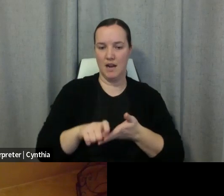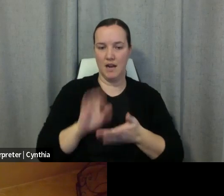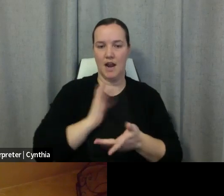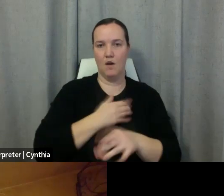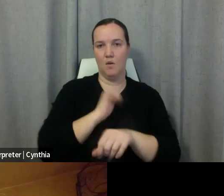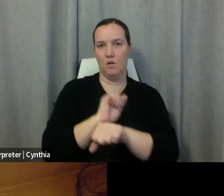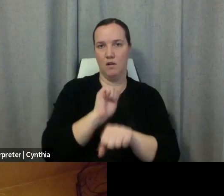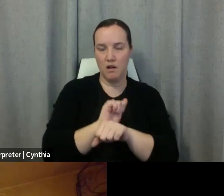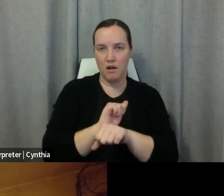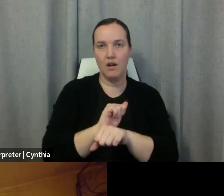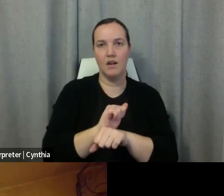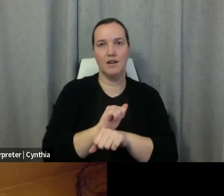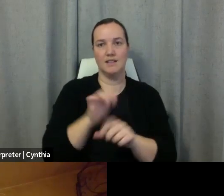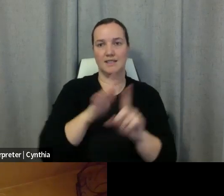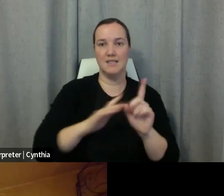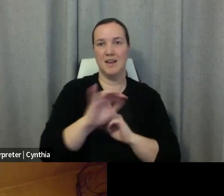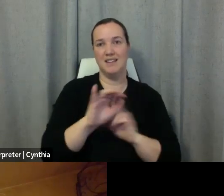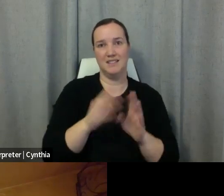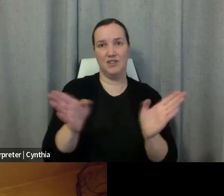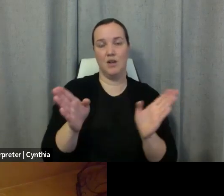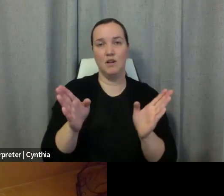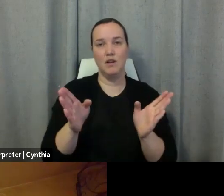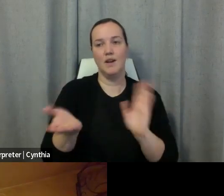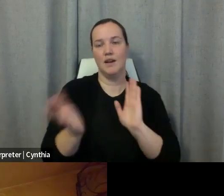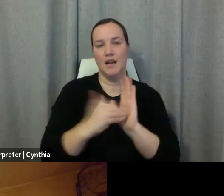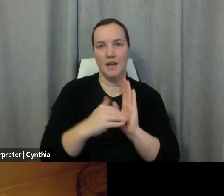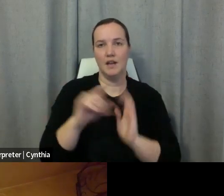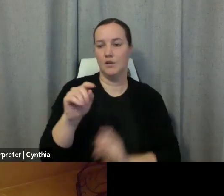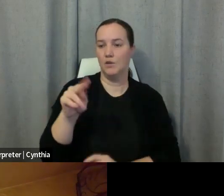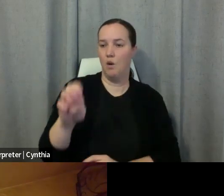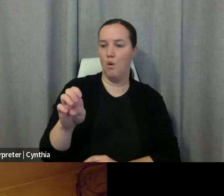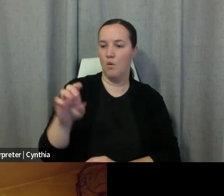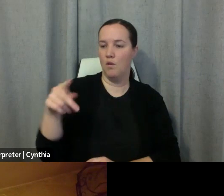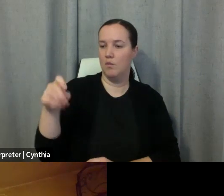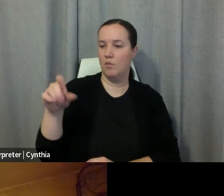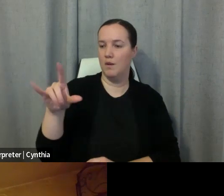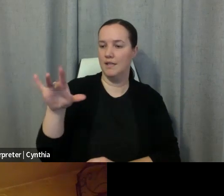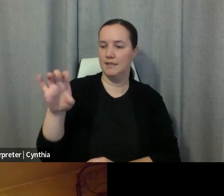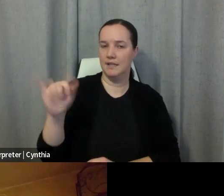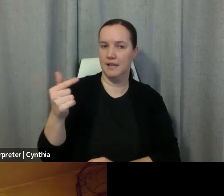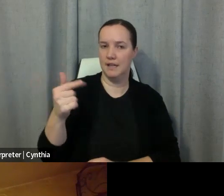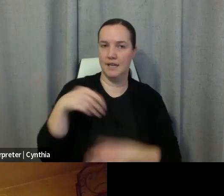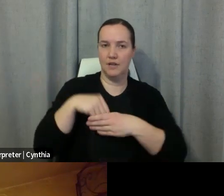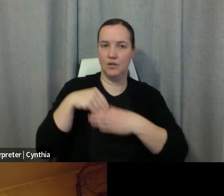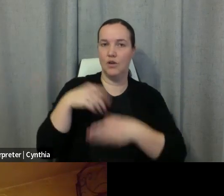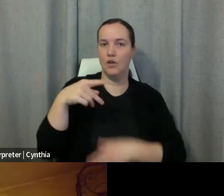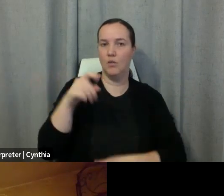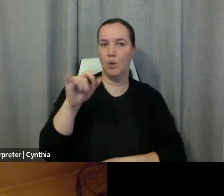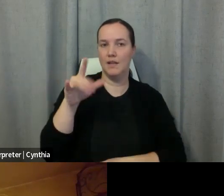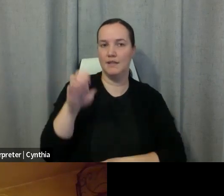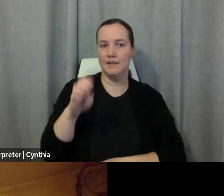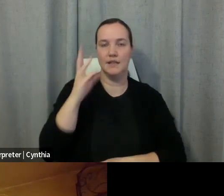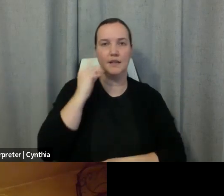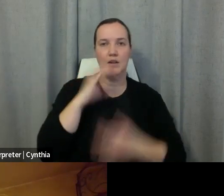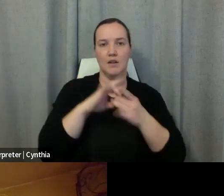productions, in our spaces generally. So again, tone policing, gaslighting, internal policing, the experience of code switching, and then